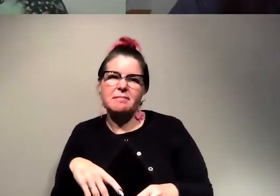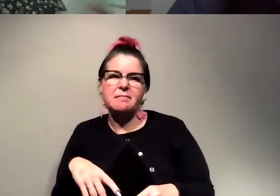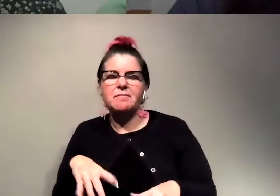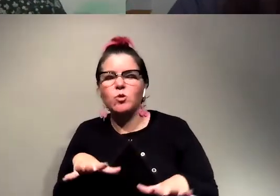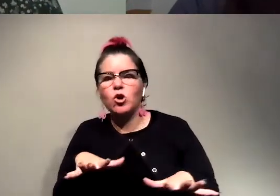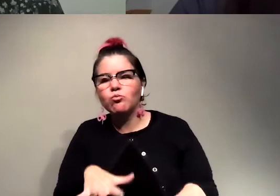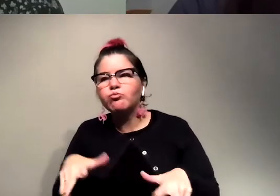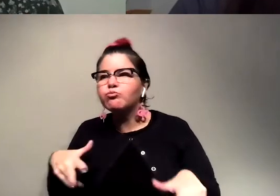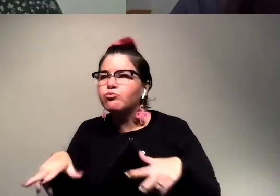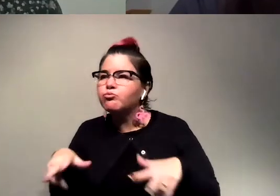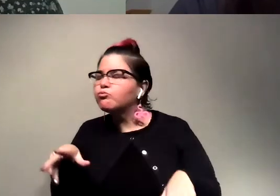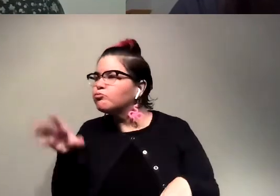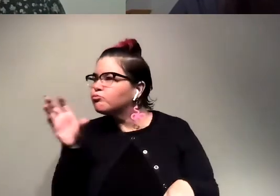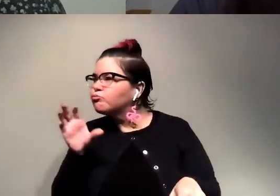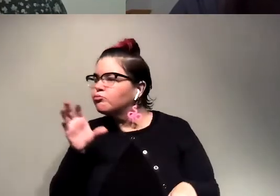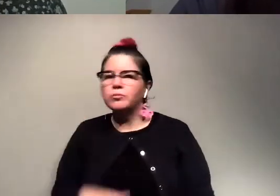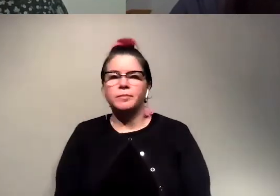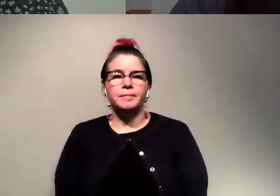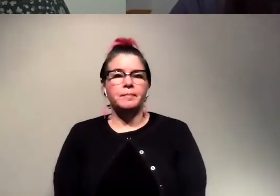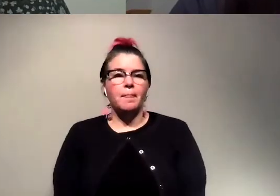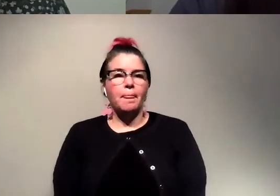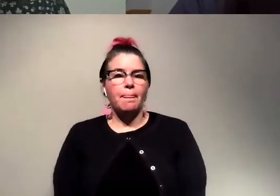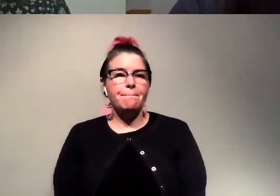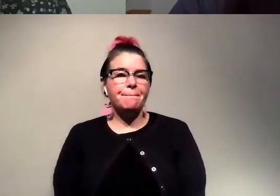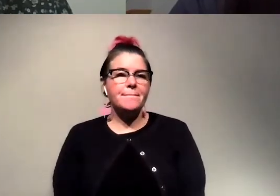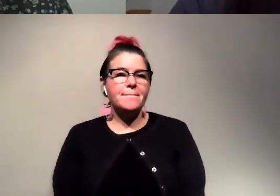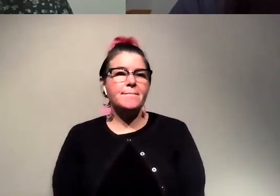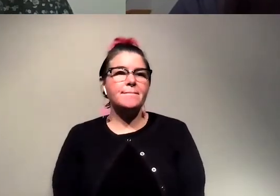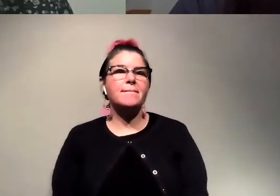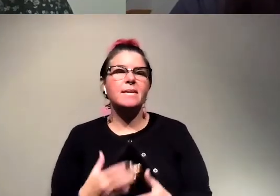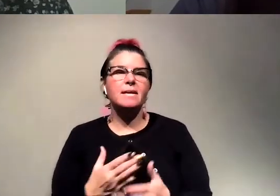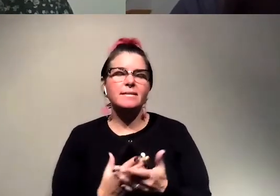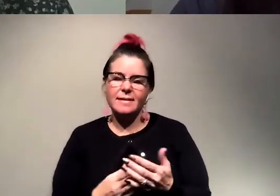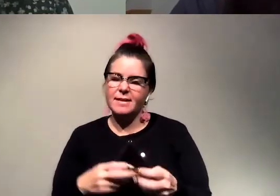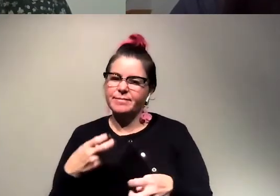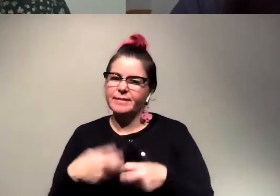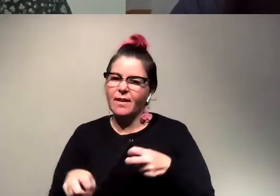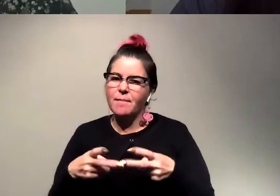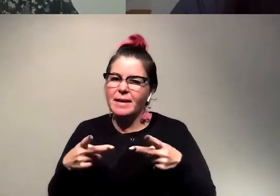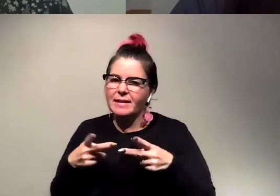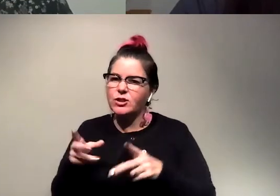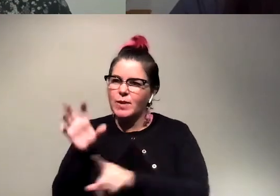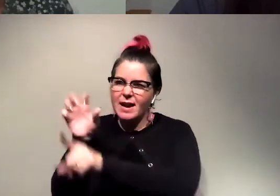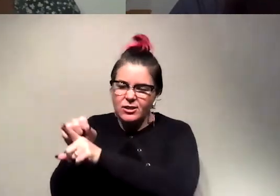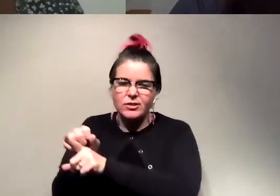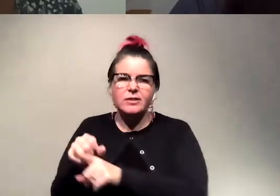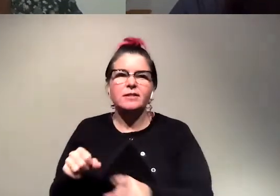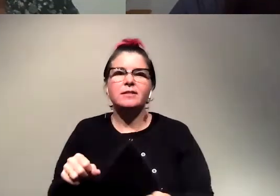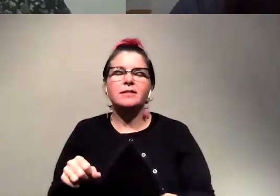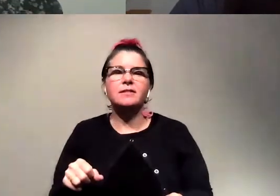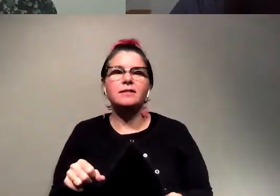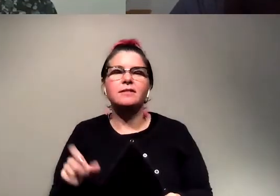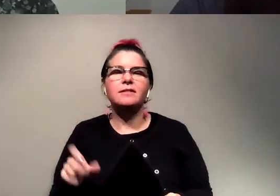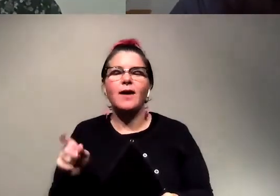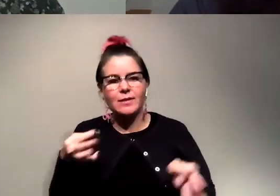walk around. Some of them are in like really difficult spots to get, so you have to like explain to the students